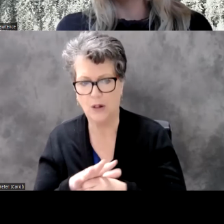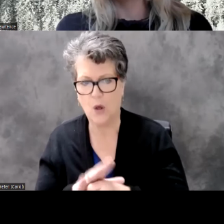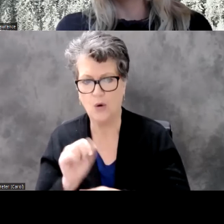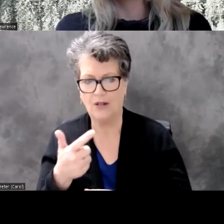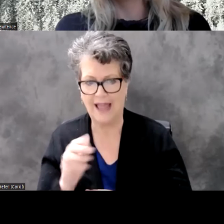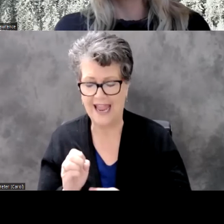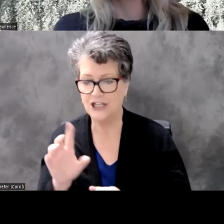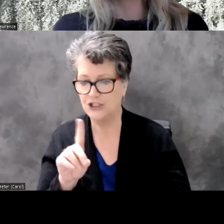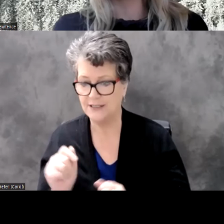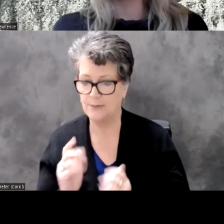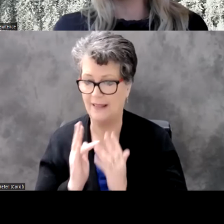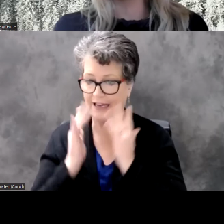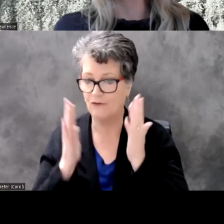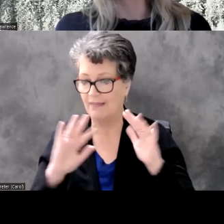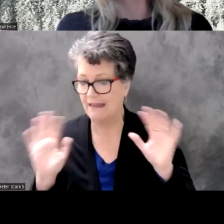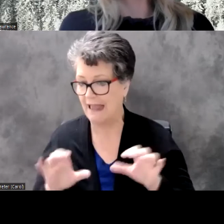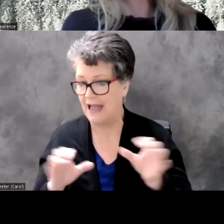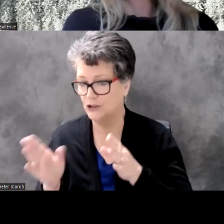plan?